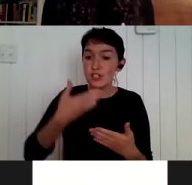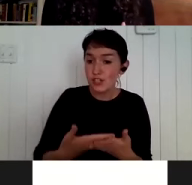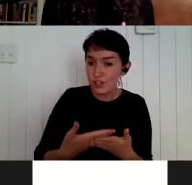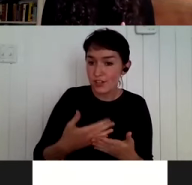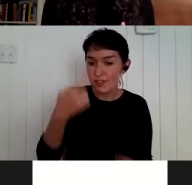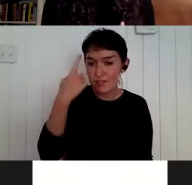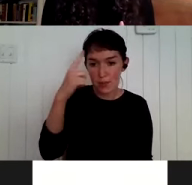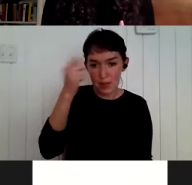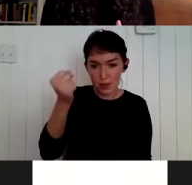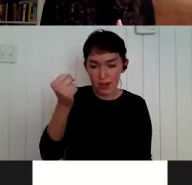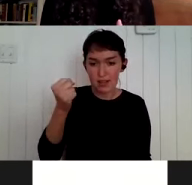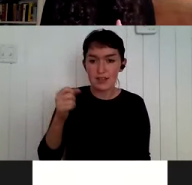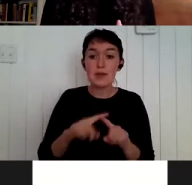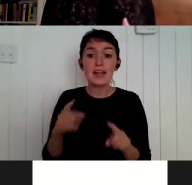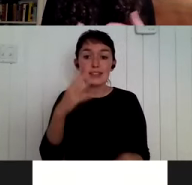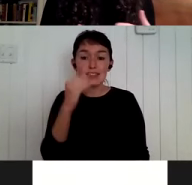this process.